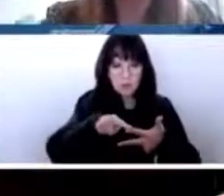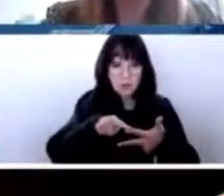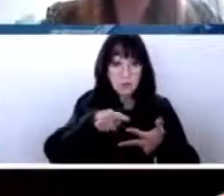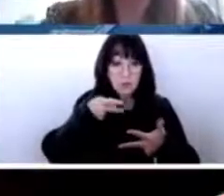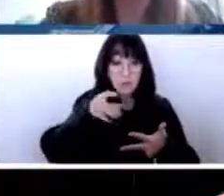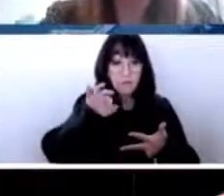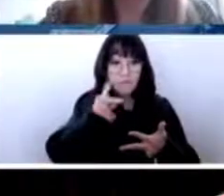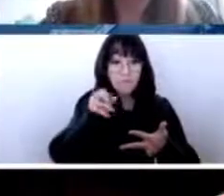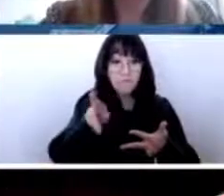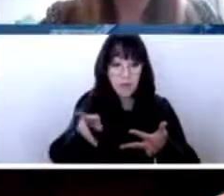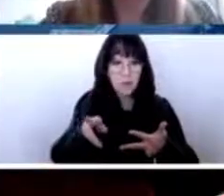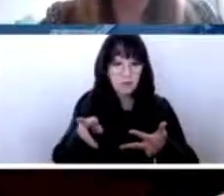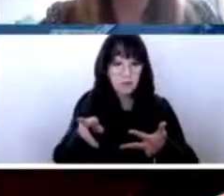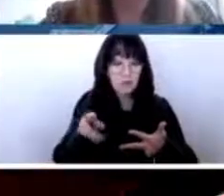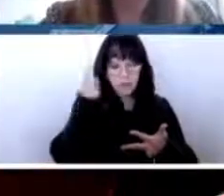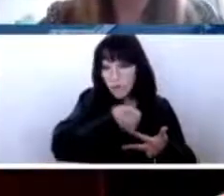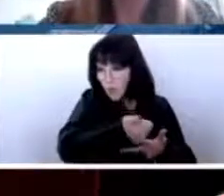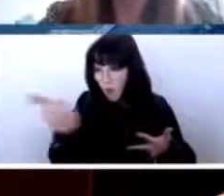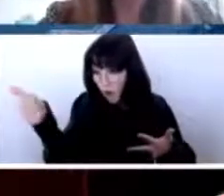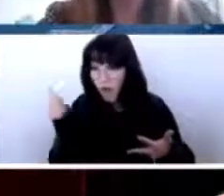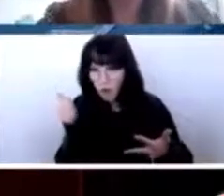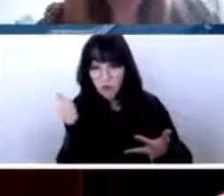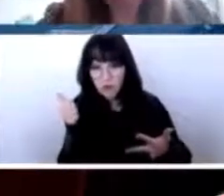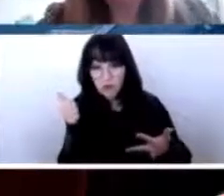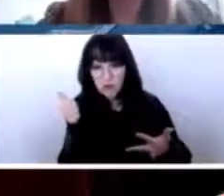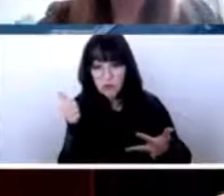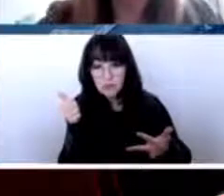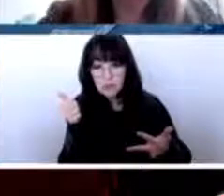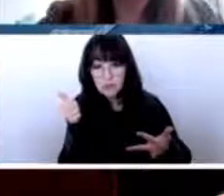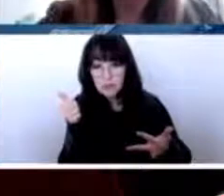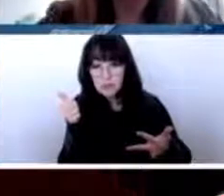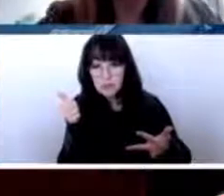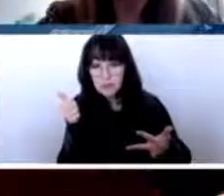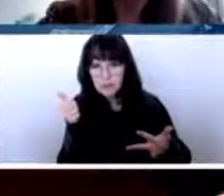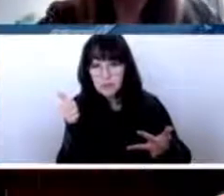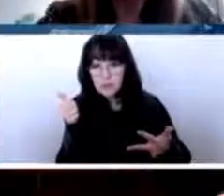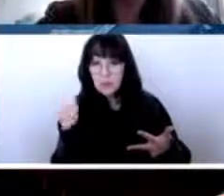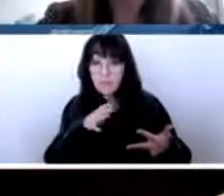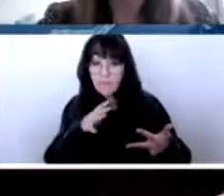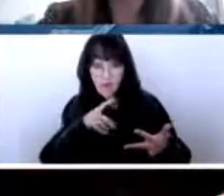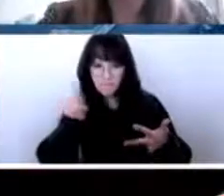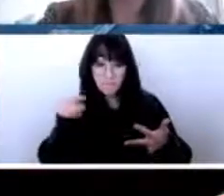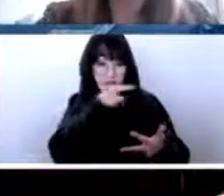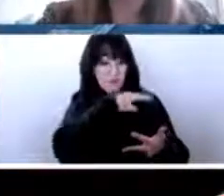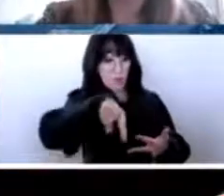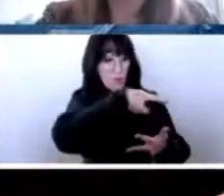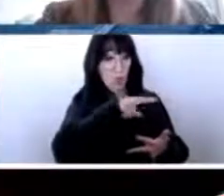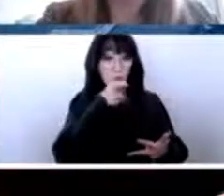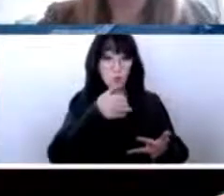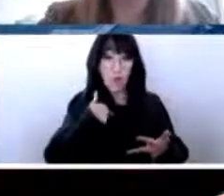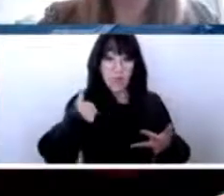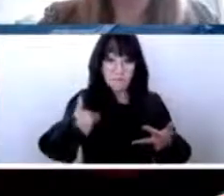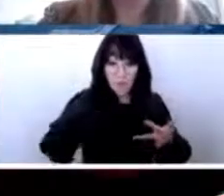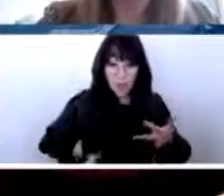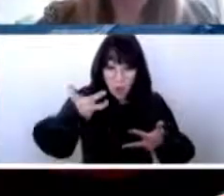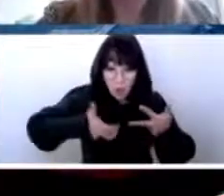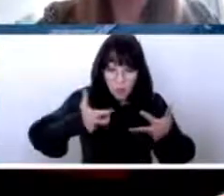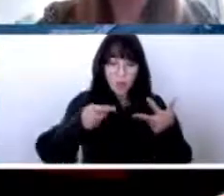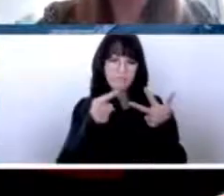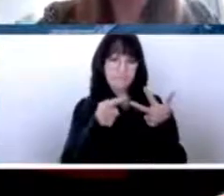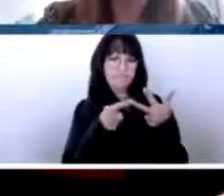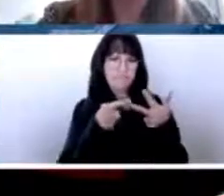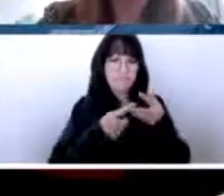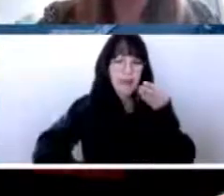series is likely not adequate, and these individuals may very well benefit from